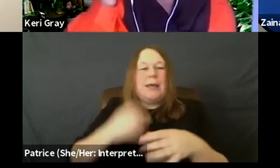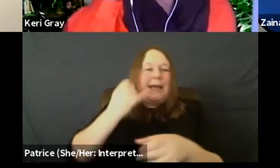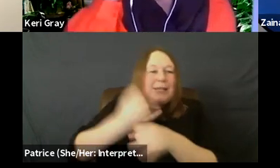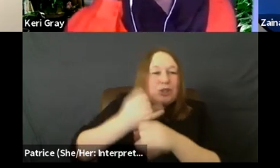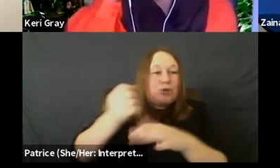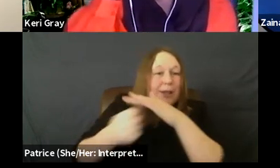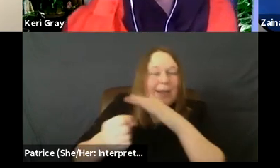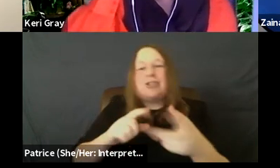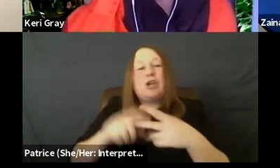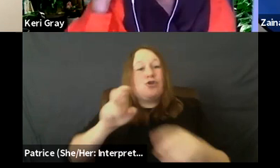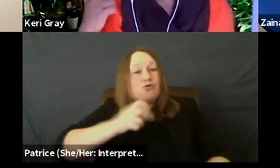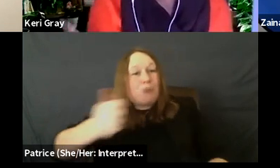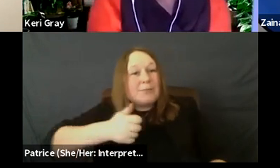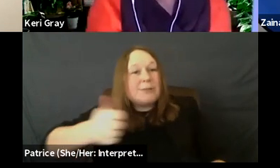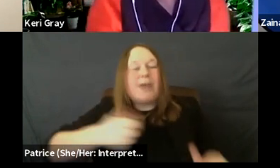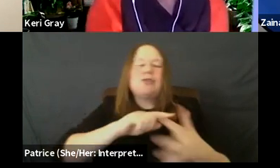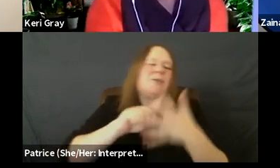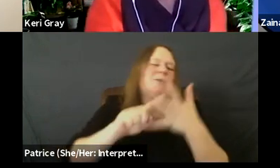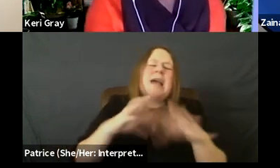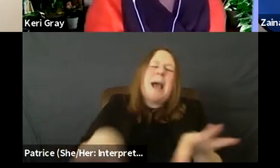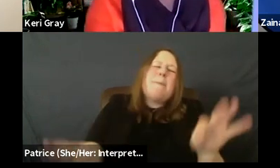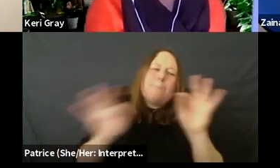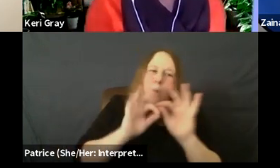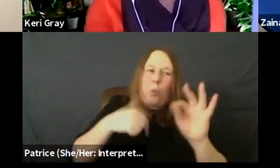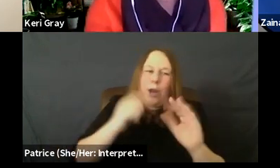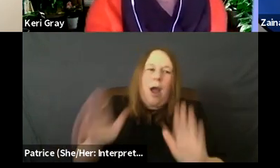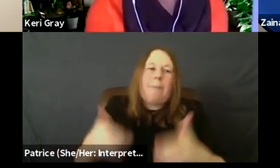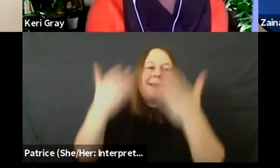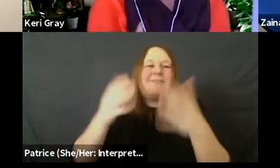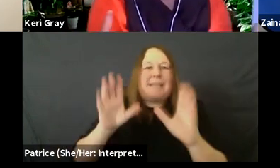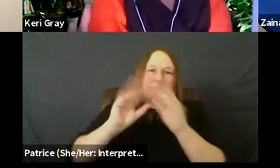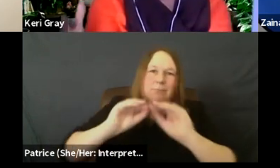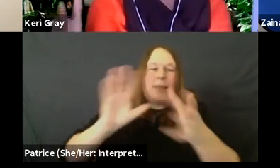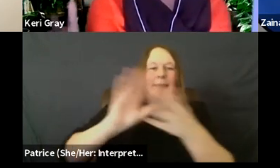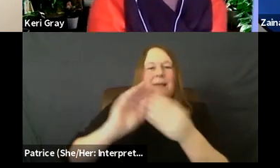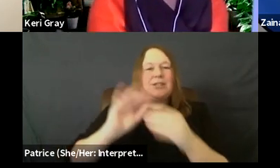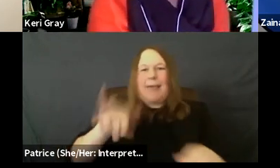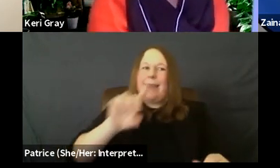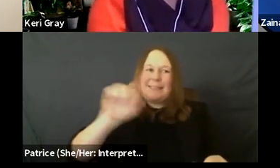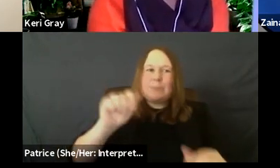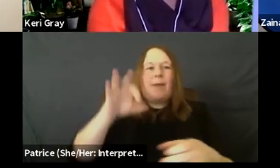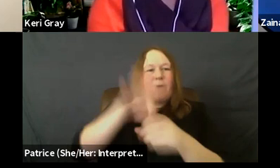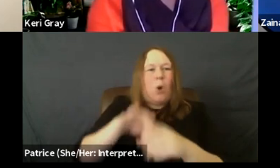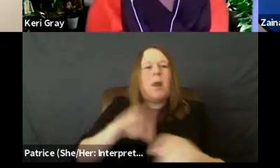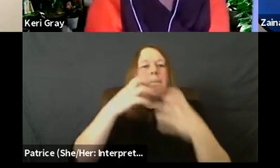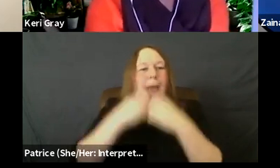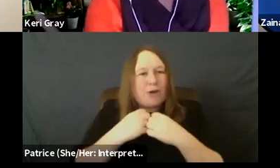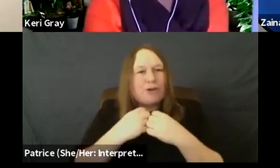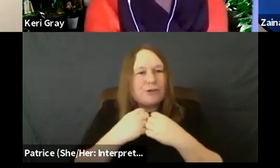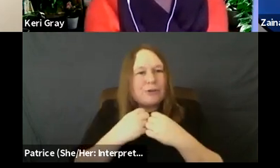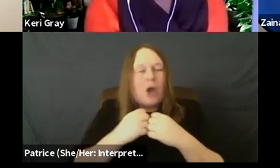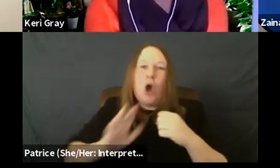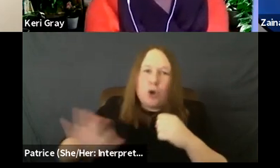institutionalization, transportation, it's so important that we're uplifting the message that the disability vote matters in that. Your